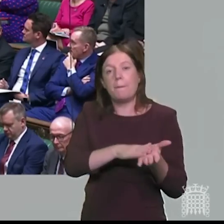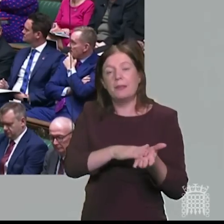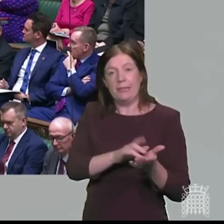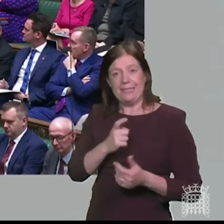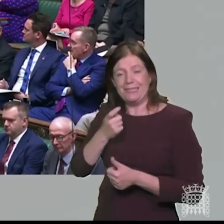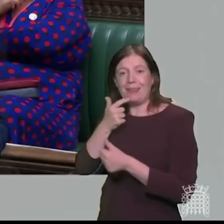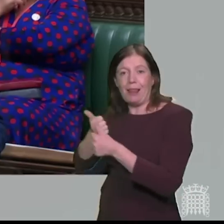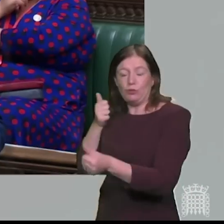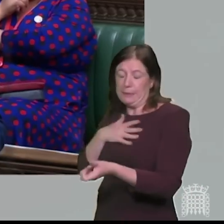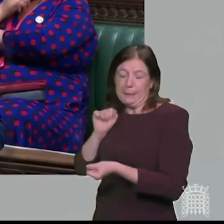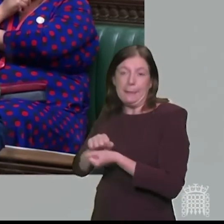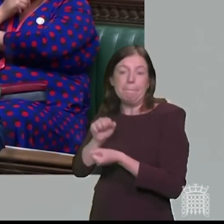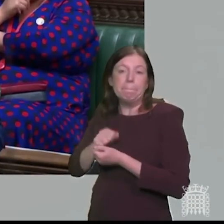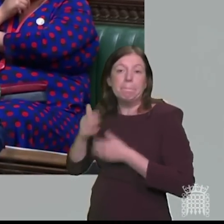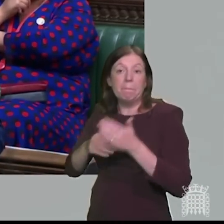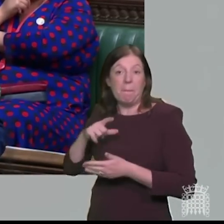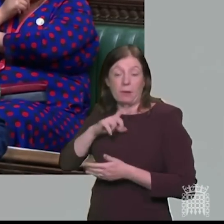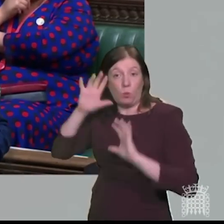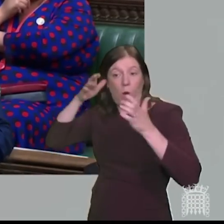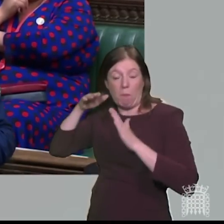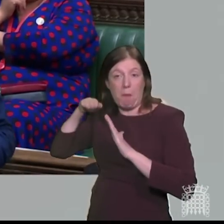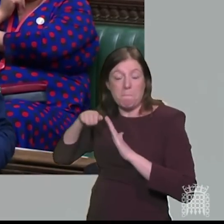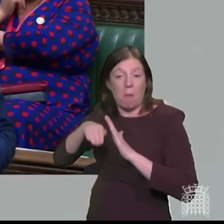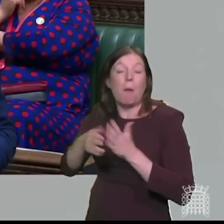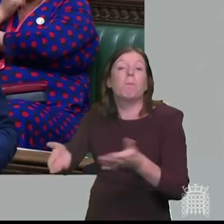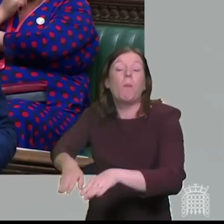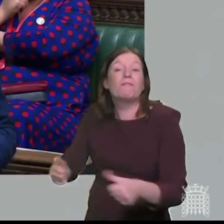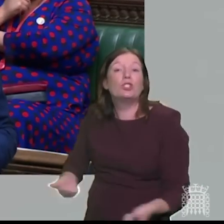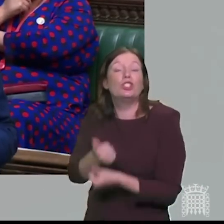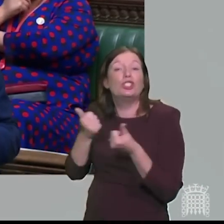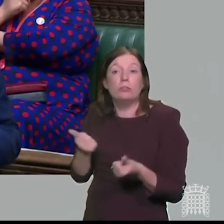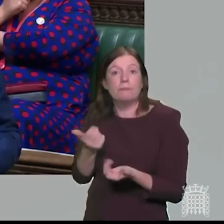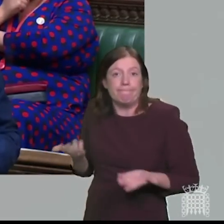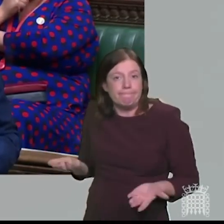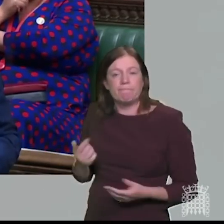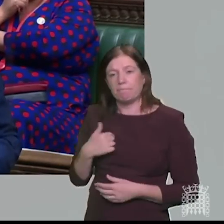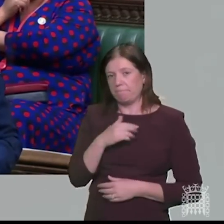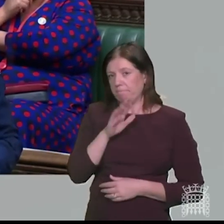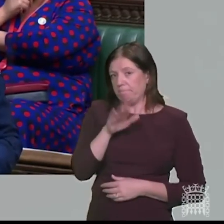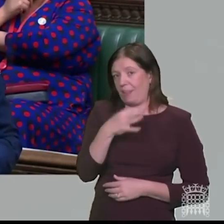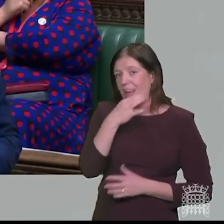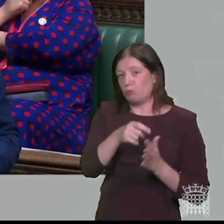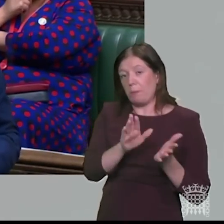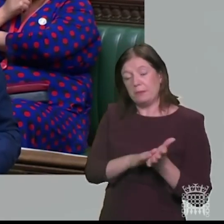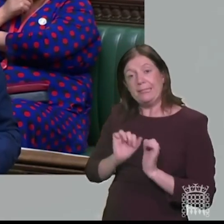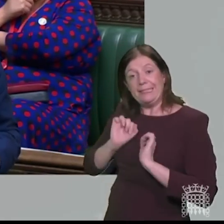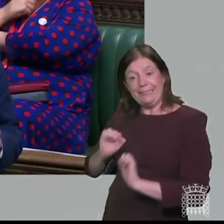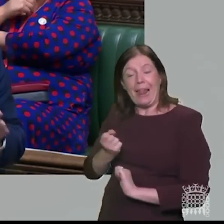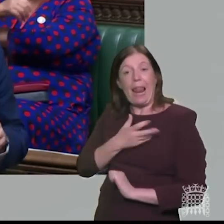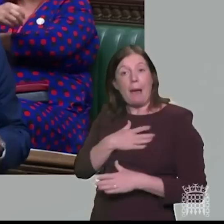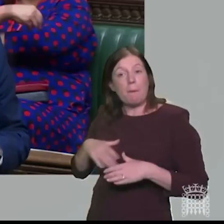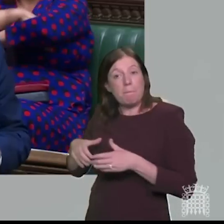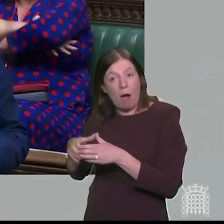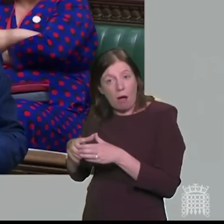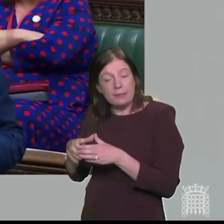steel industry before it is too late. So will he confirm today that he will match the ambition of the Labour Party and